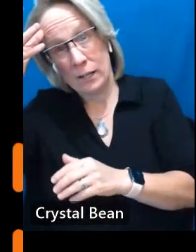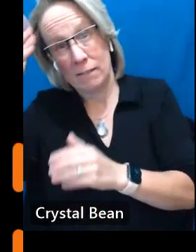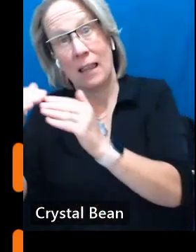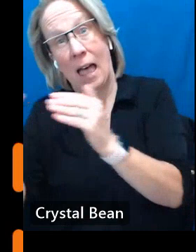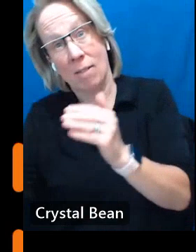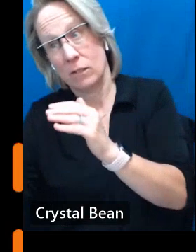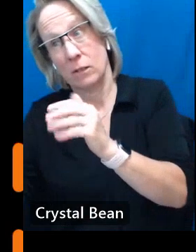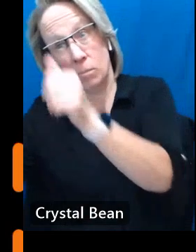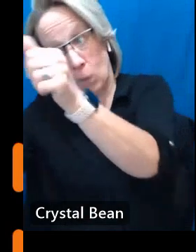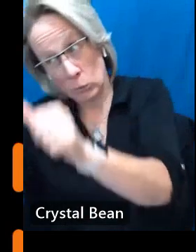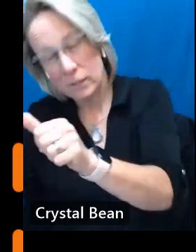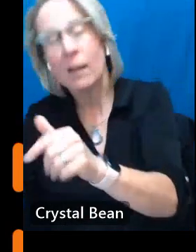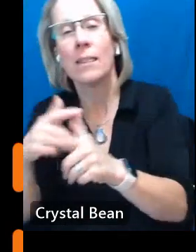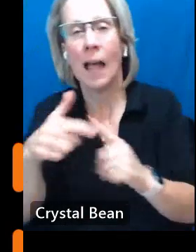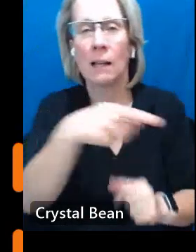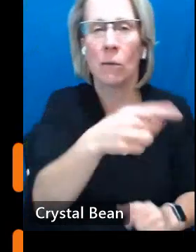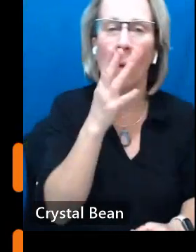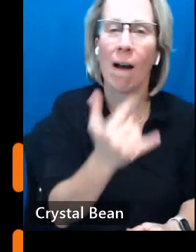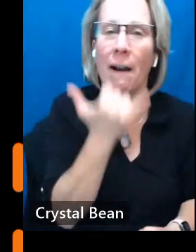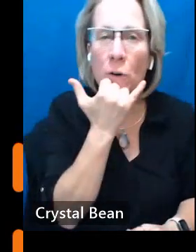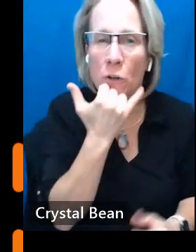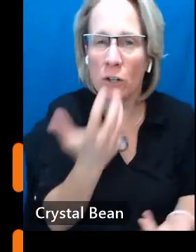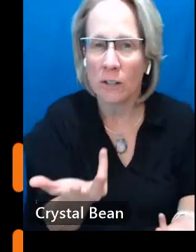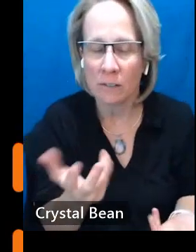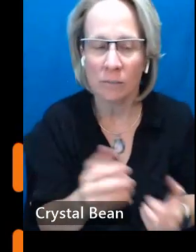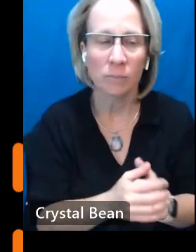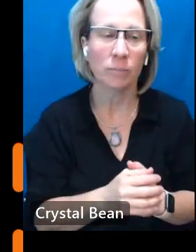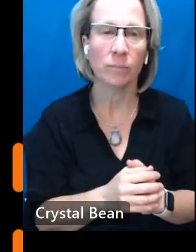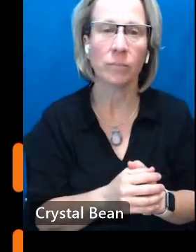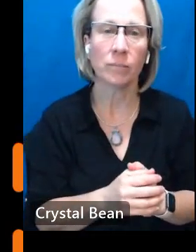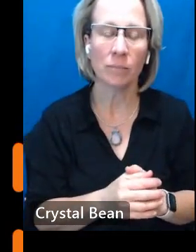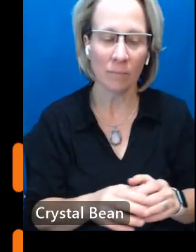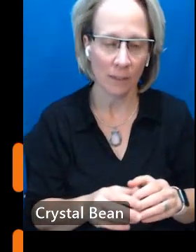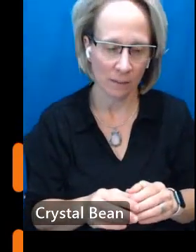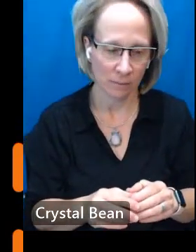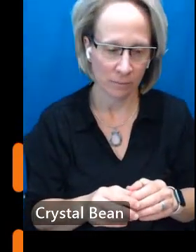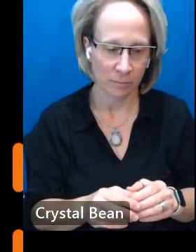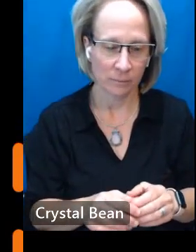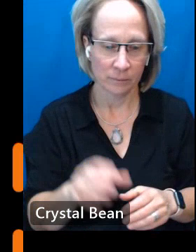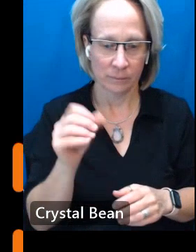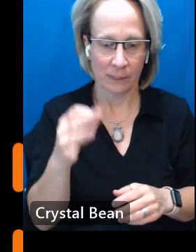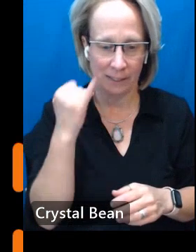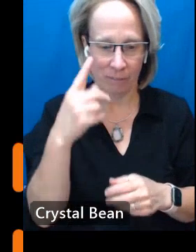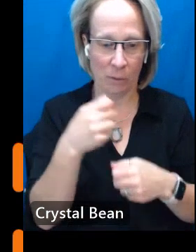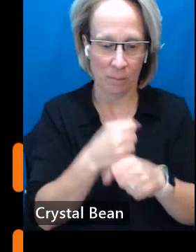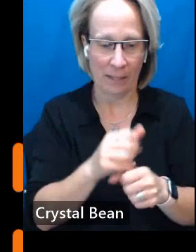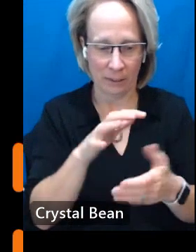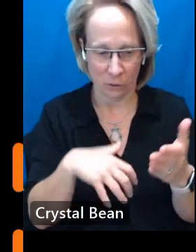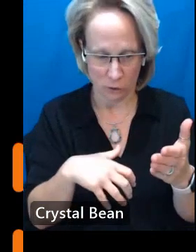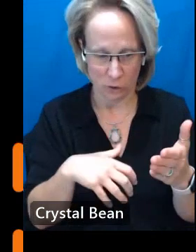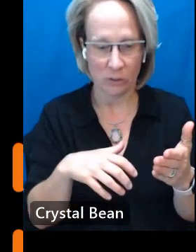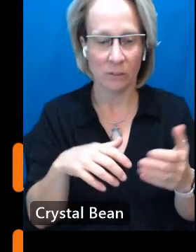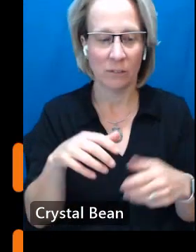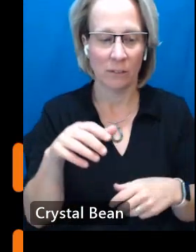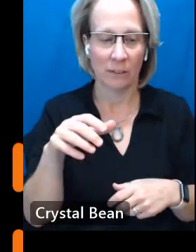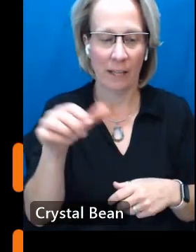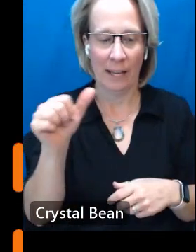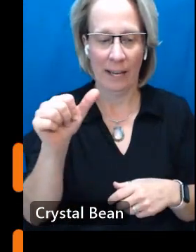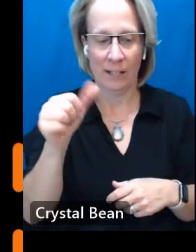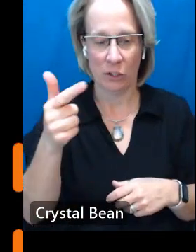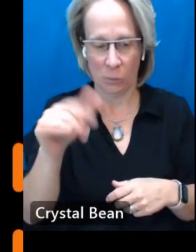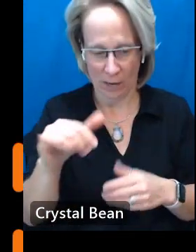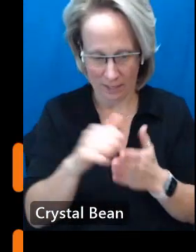group department and entry type AGY. Account fields should be your expenditure categories like